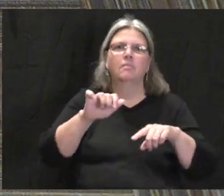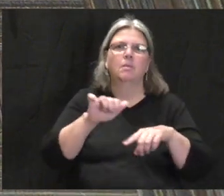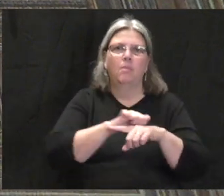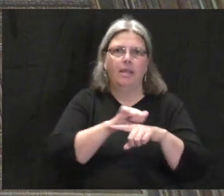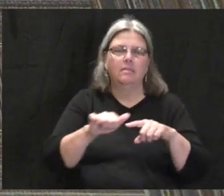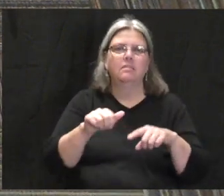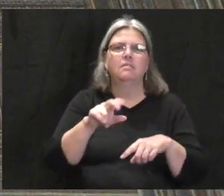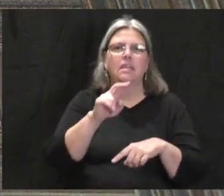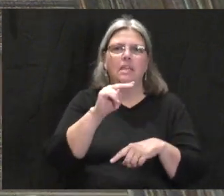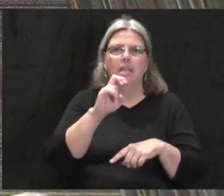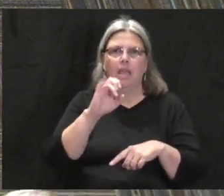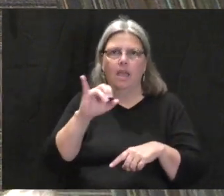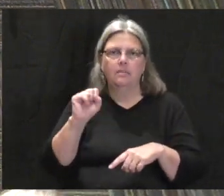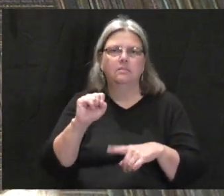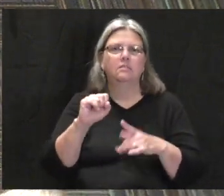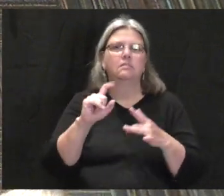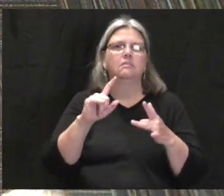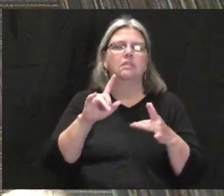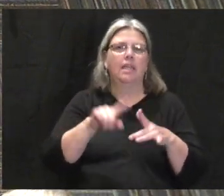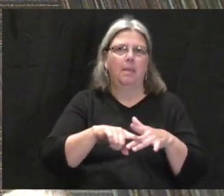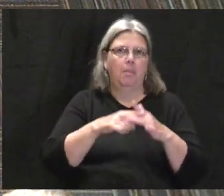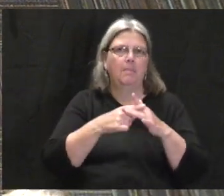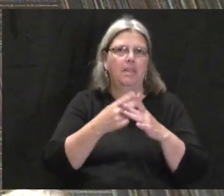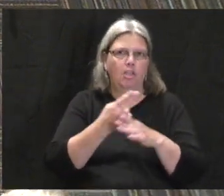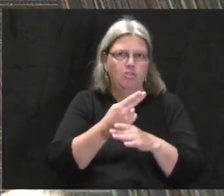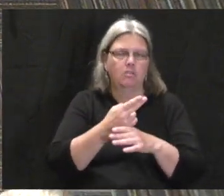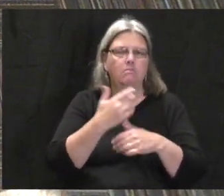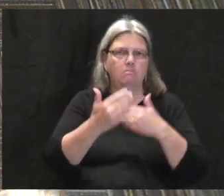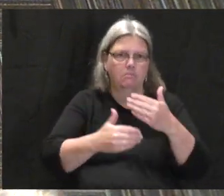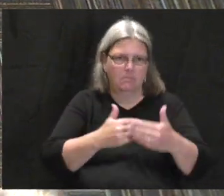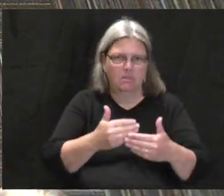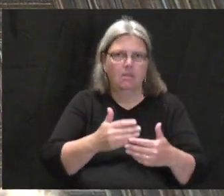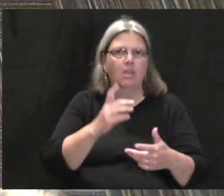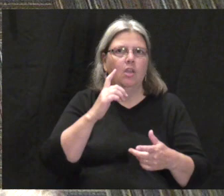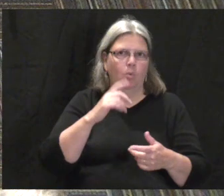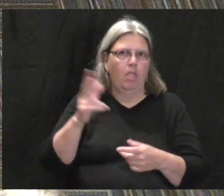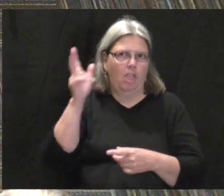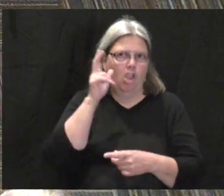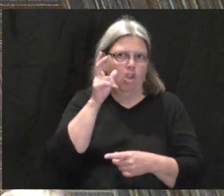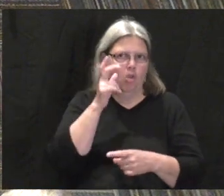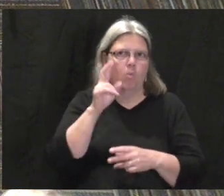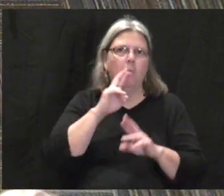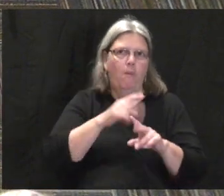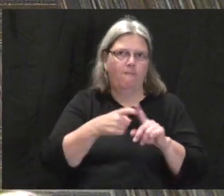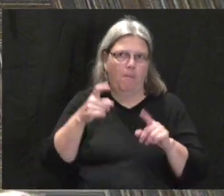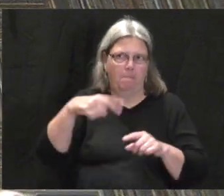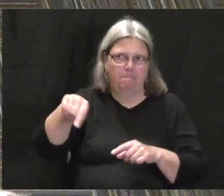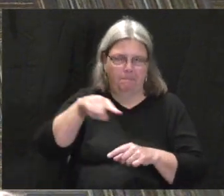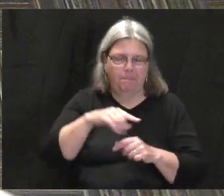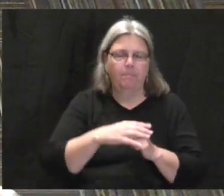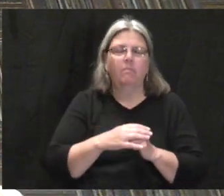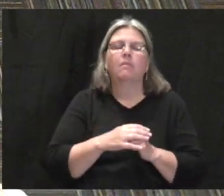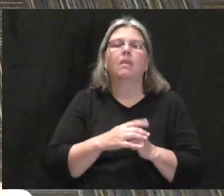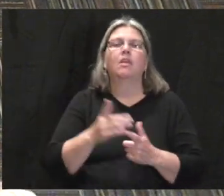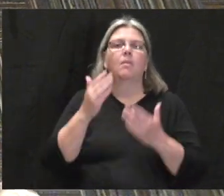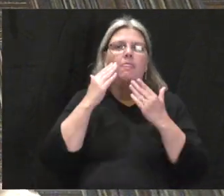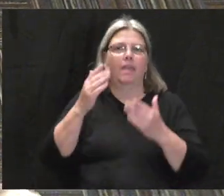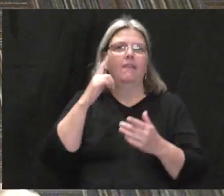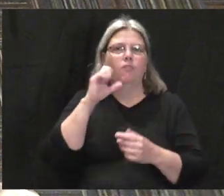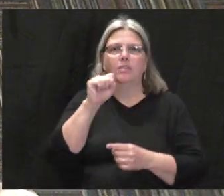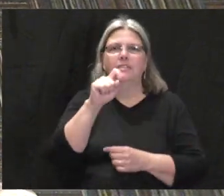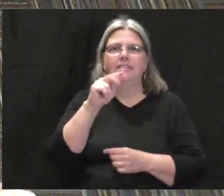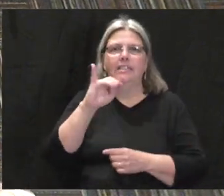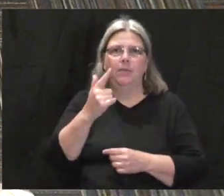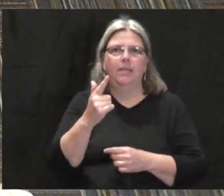PBIS, the implementation there. So you'll be hearing from some of our people. I'd just like to say thank you to the steering committee. We've